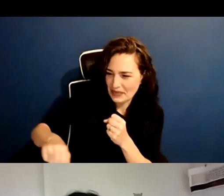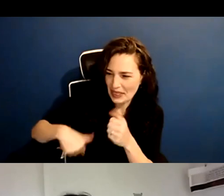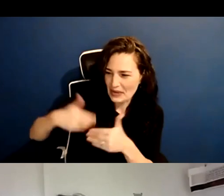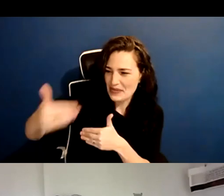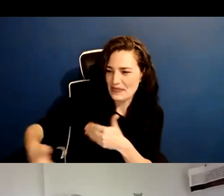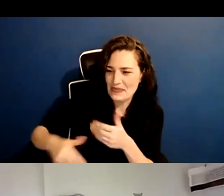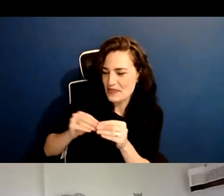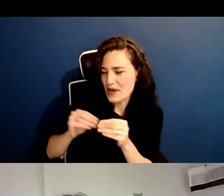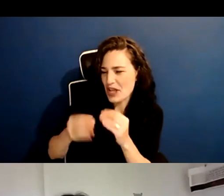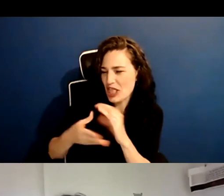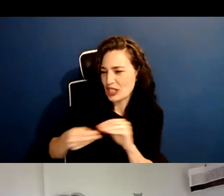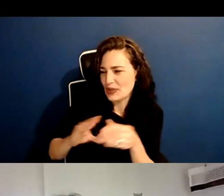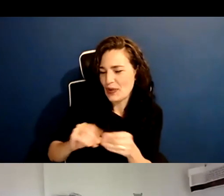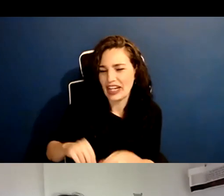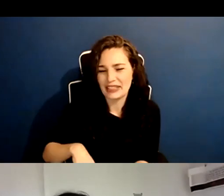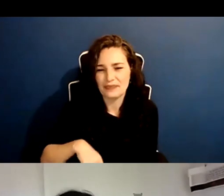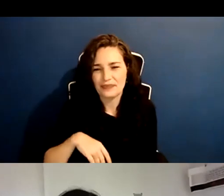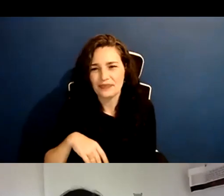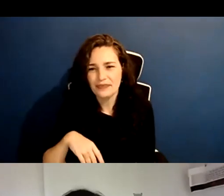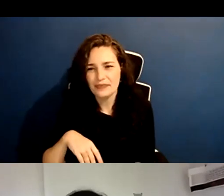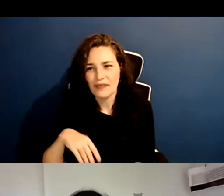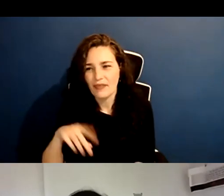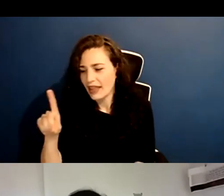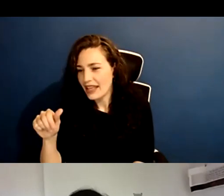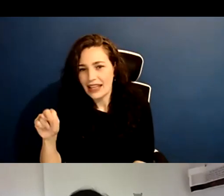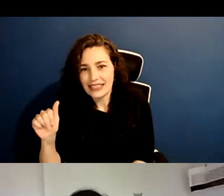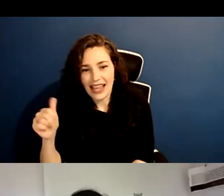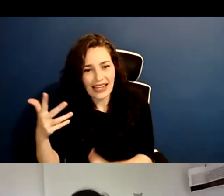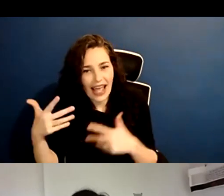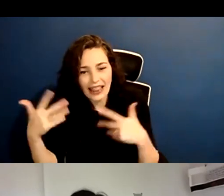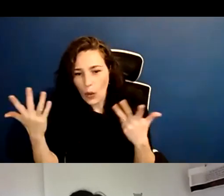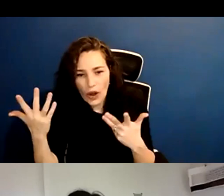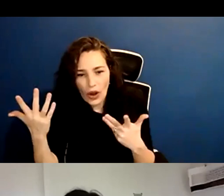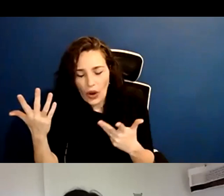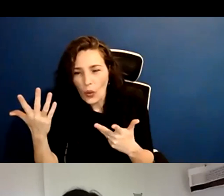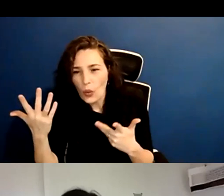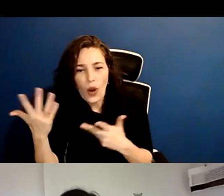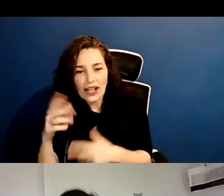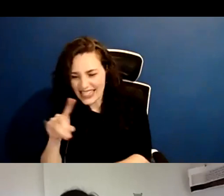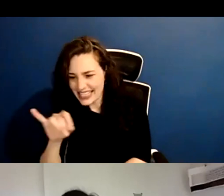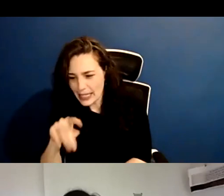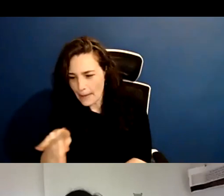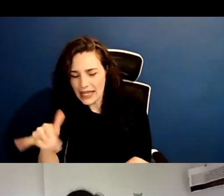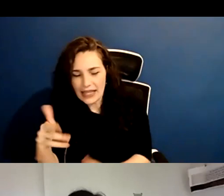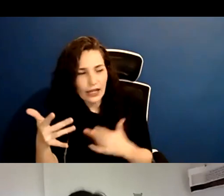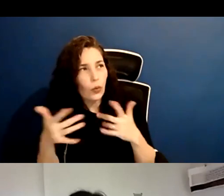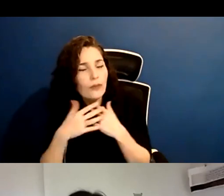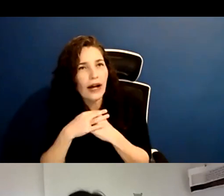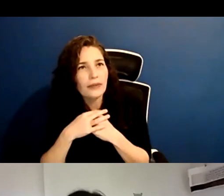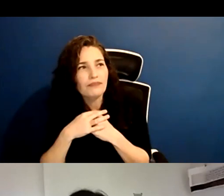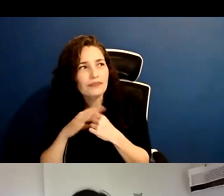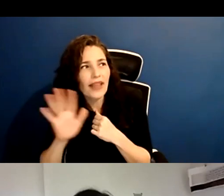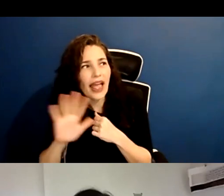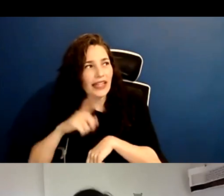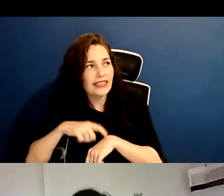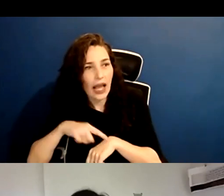Yeah, Zippy, what was, you know, what kept this just from being, oh, here's, I don't know, at the time you were living in